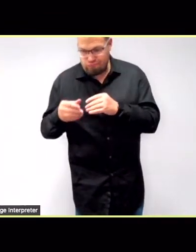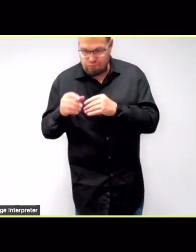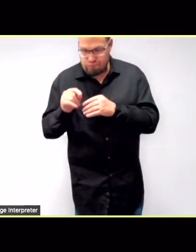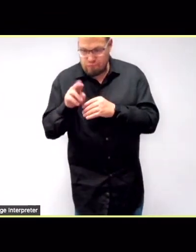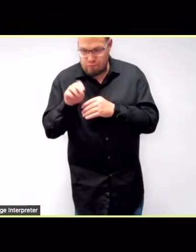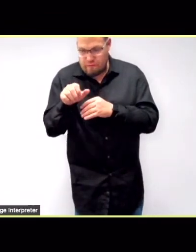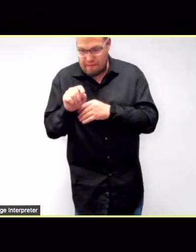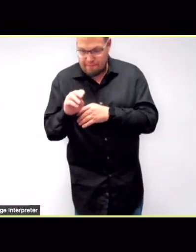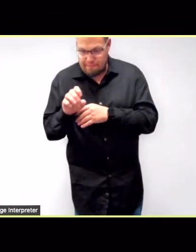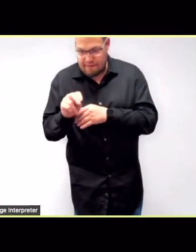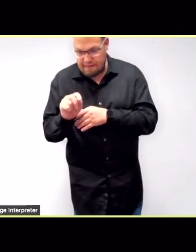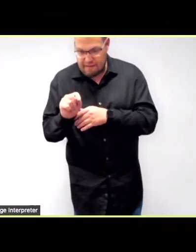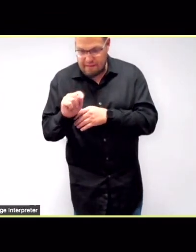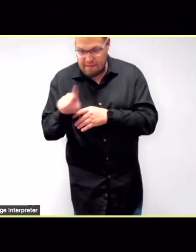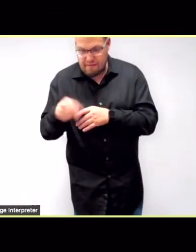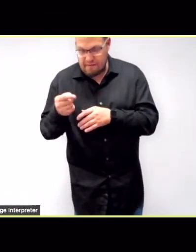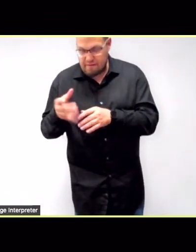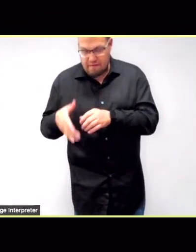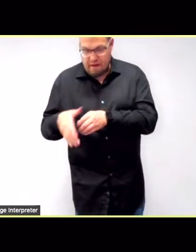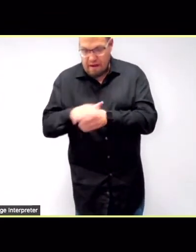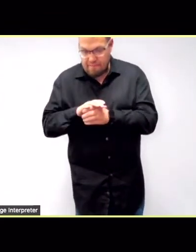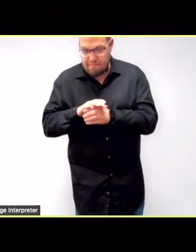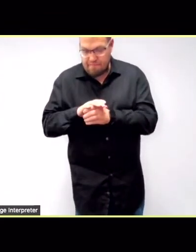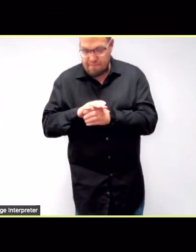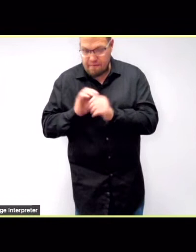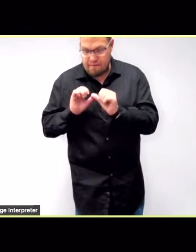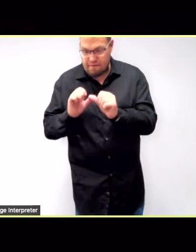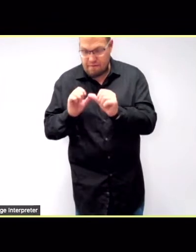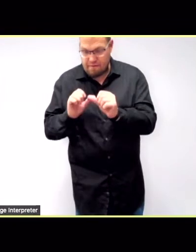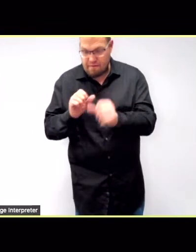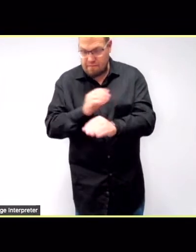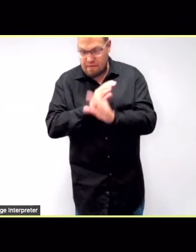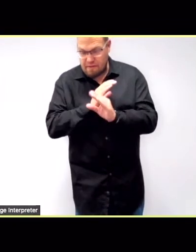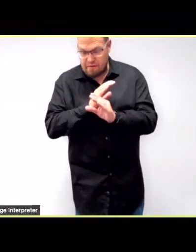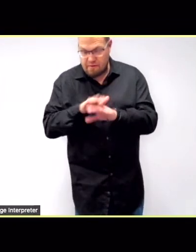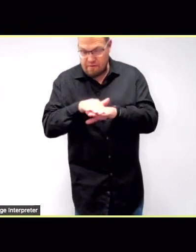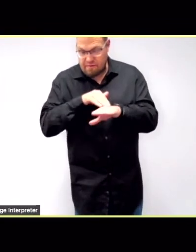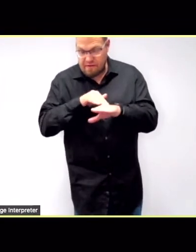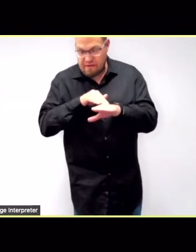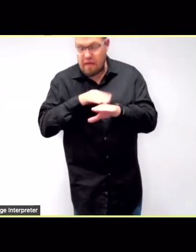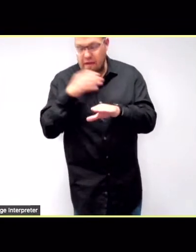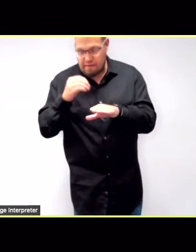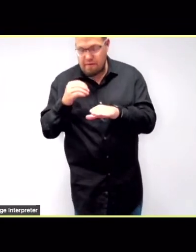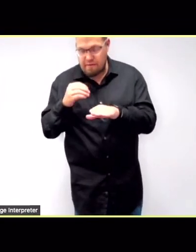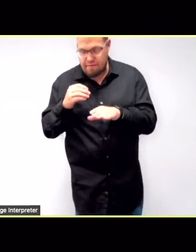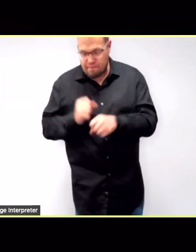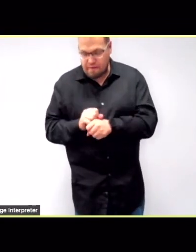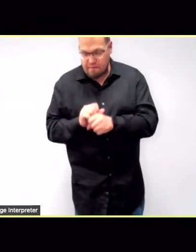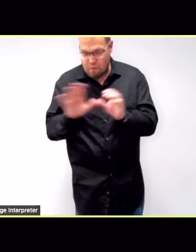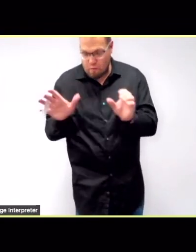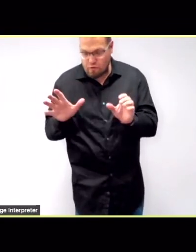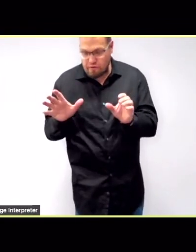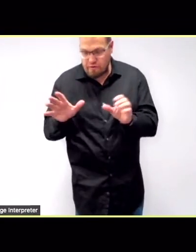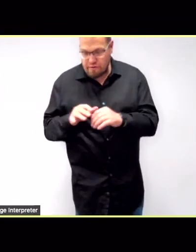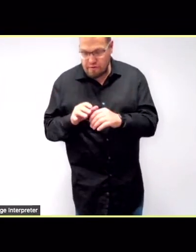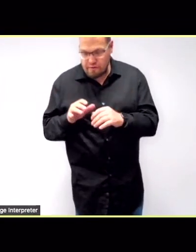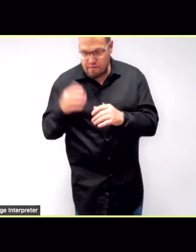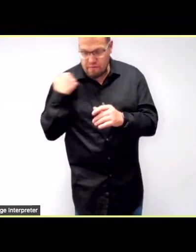is maintain all protective surfaces. And then from an exposure standpoint, implement the contaminated management